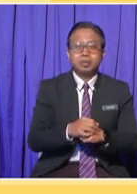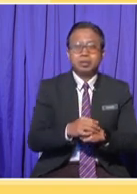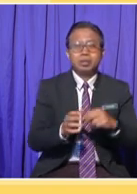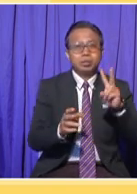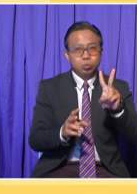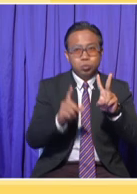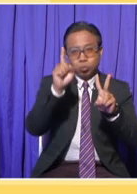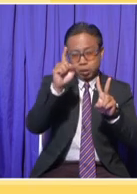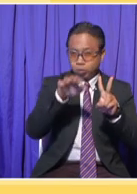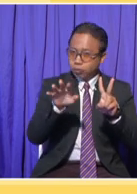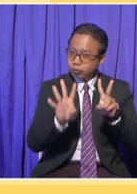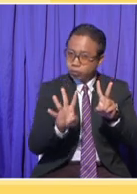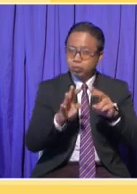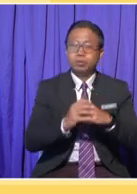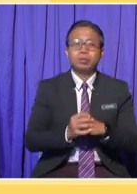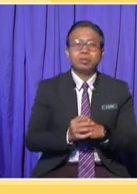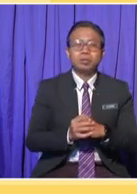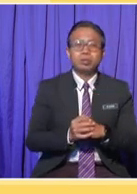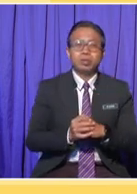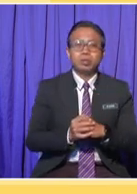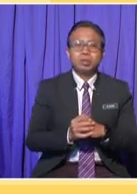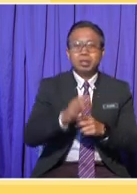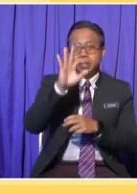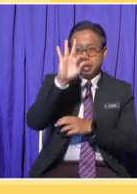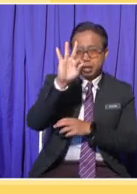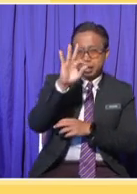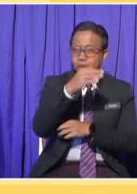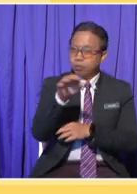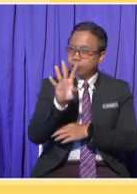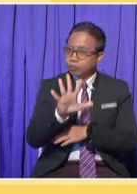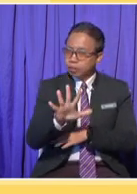2, 1 over 4, 9 over 5,